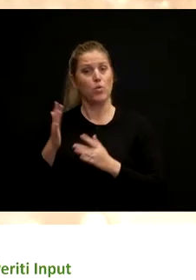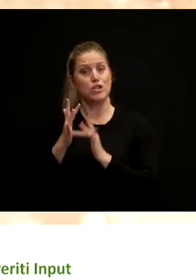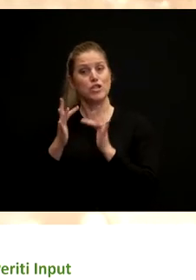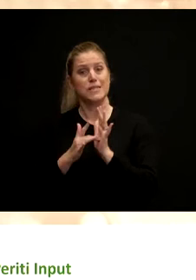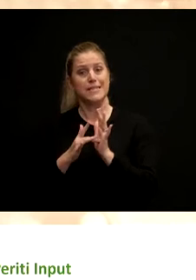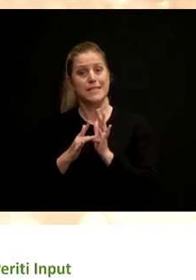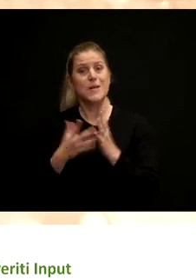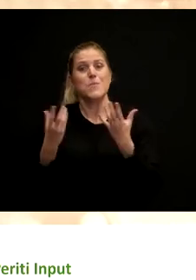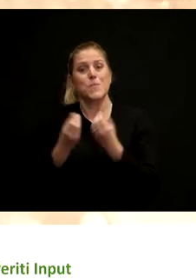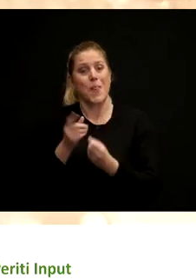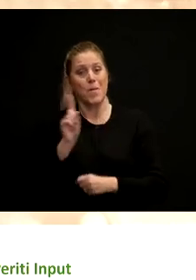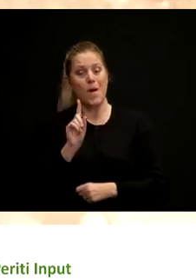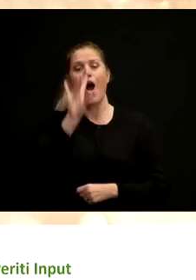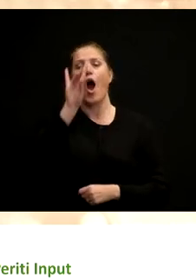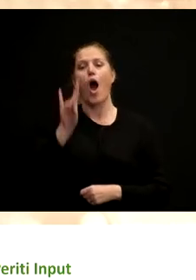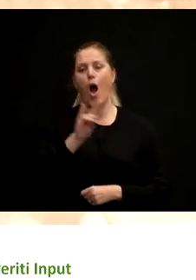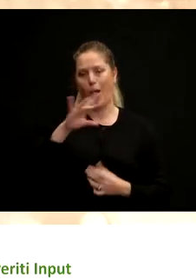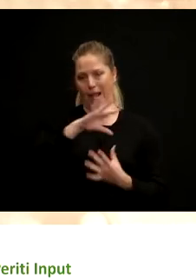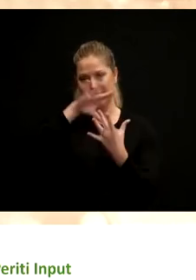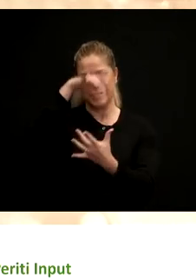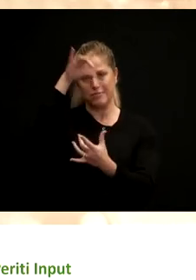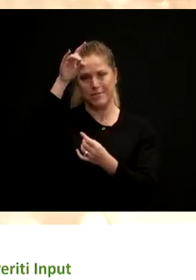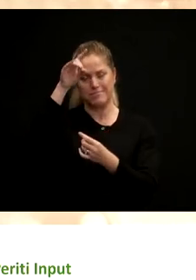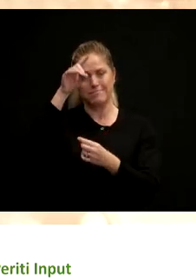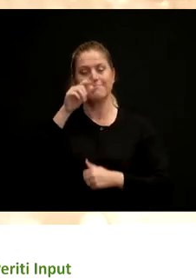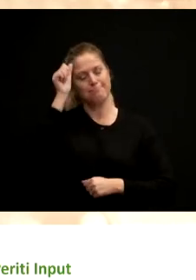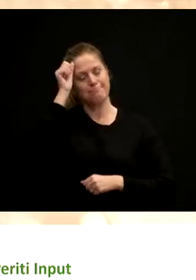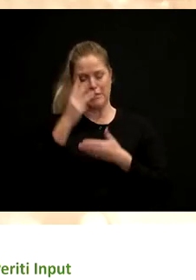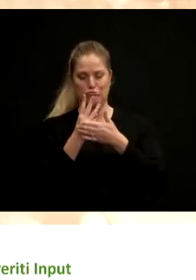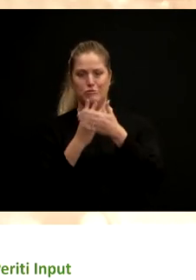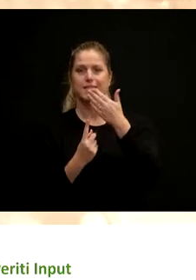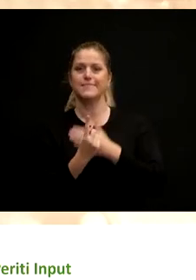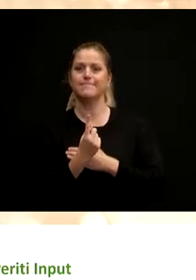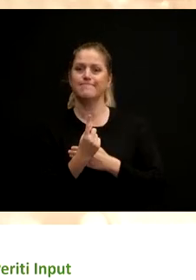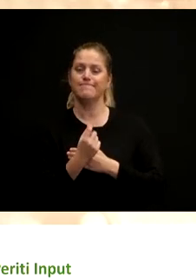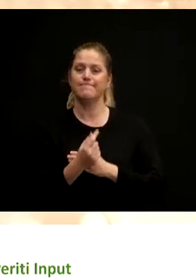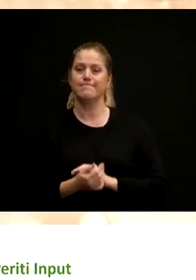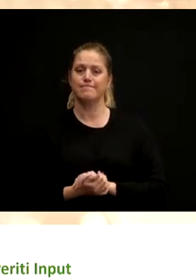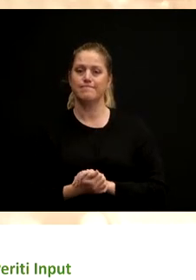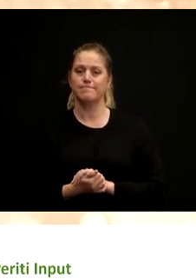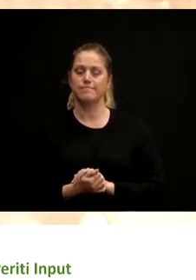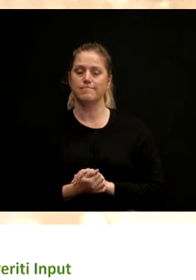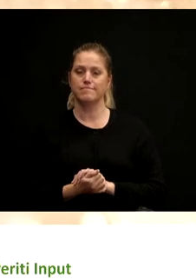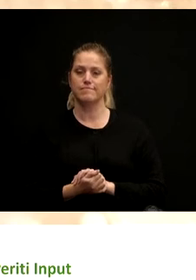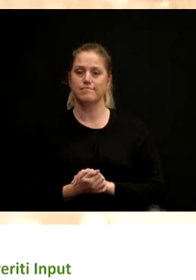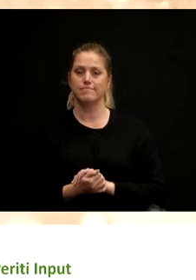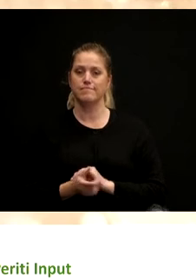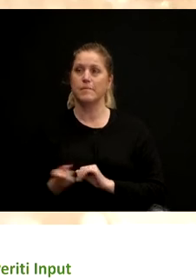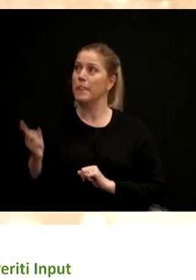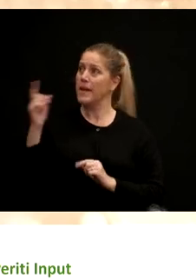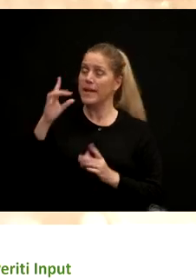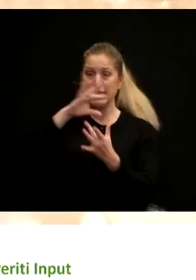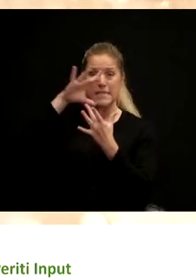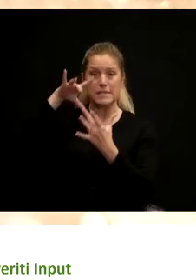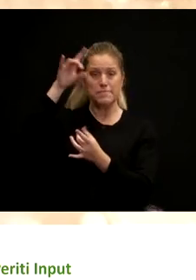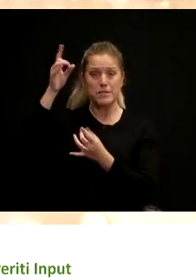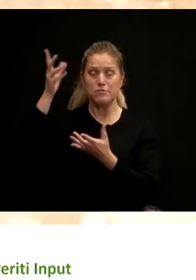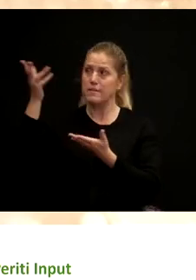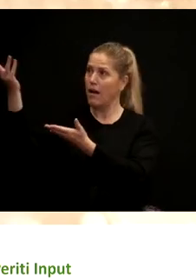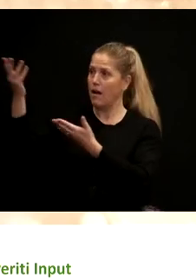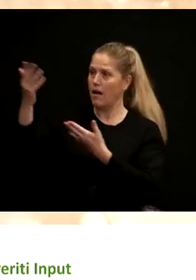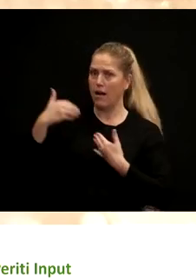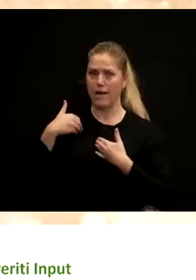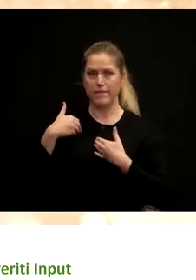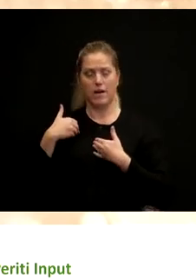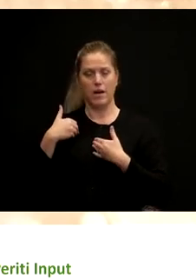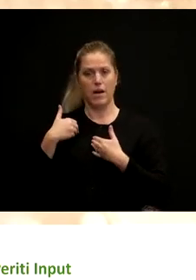Spirit, the fullness of the Trinitarian revelation of God. But the Spirit doesn't become incarnate as